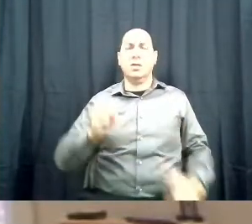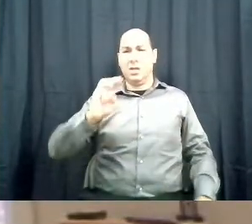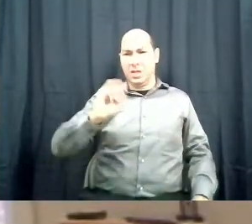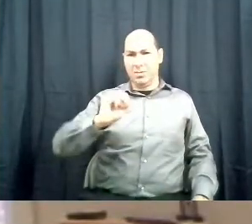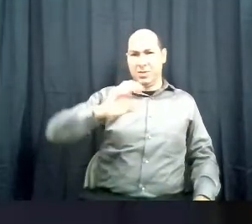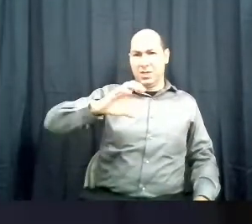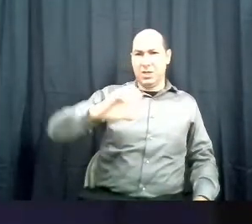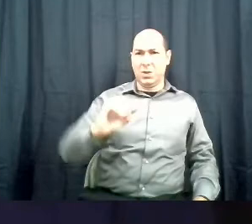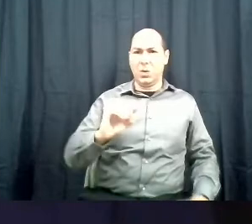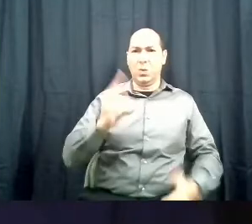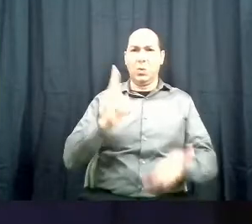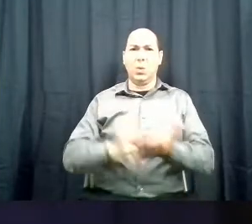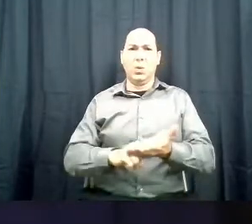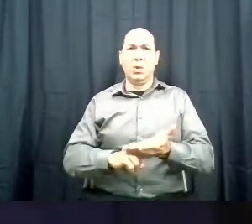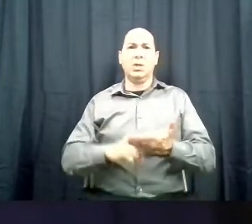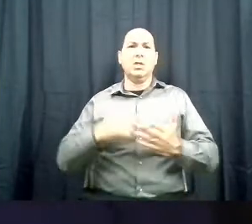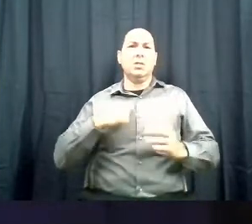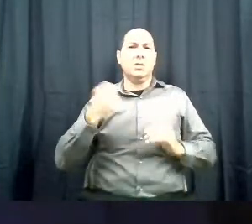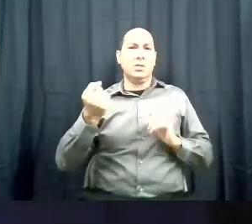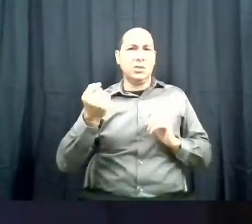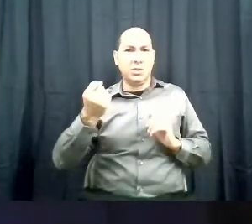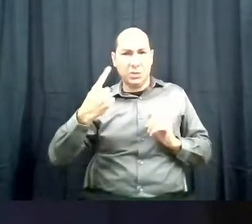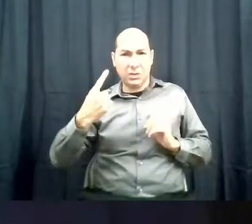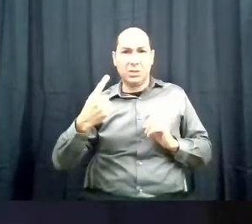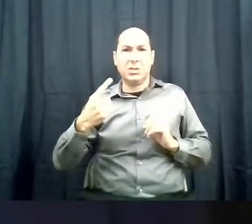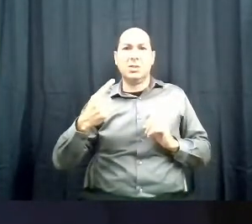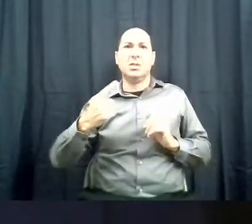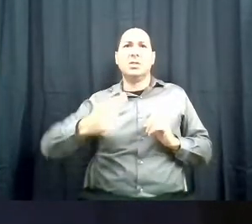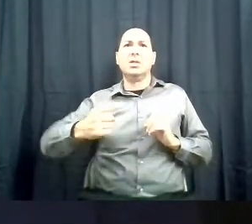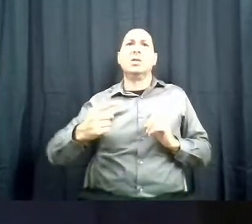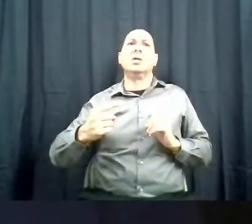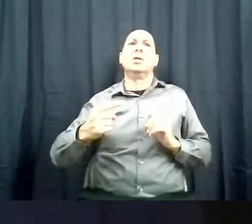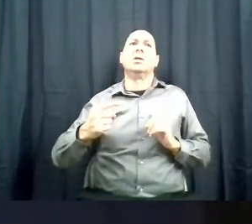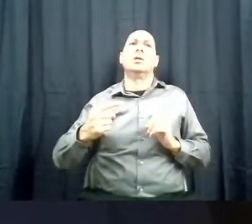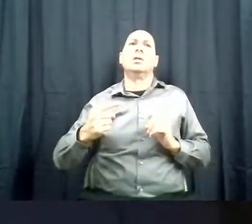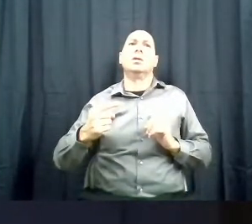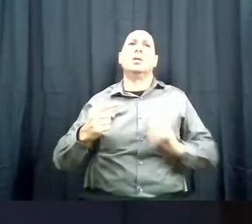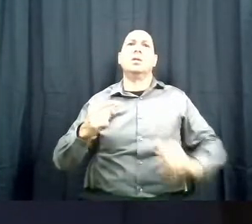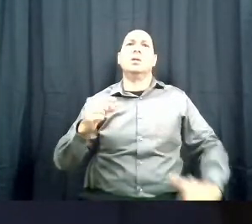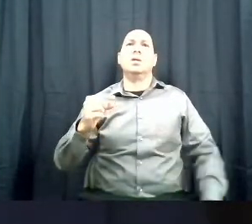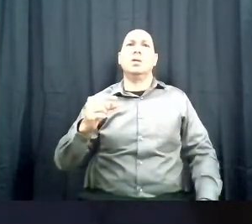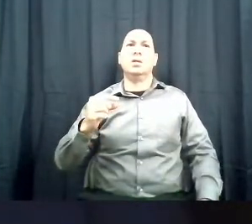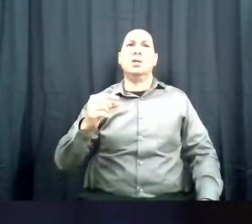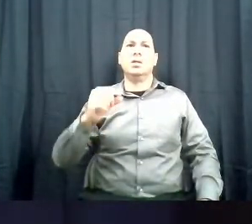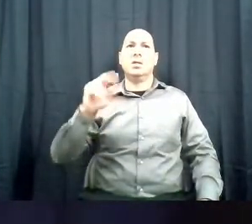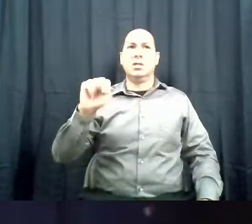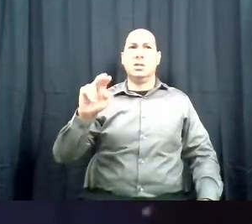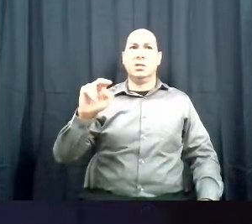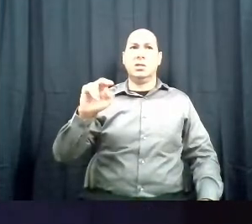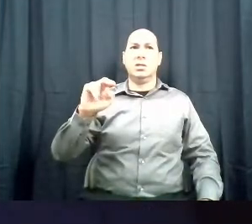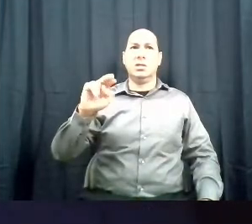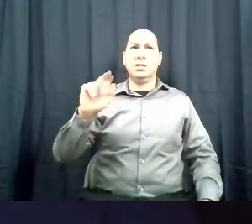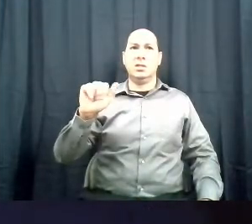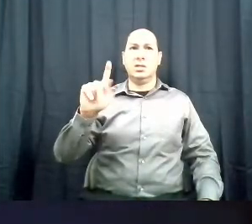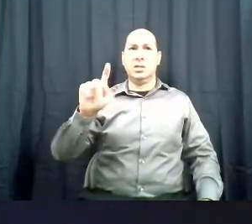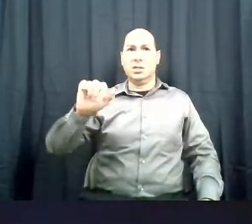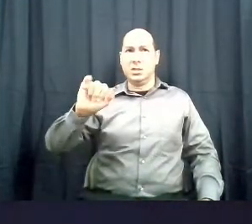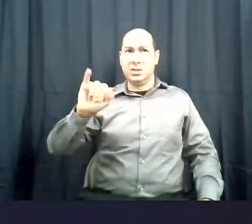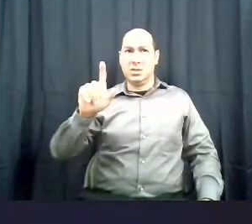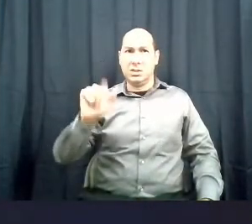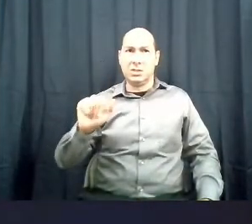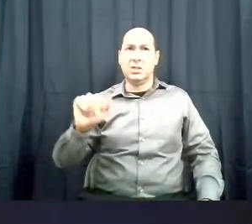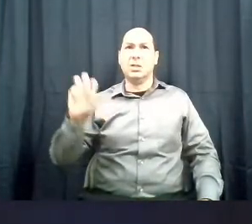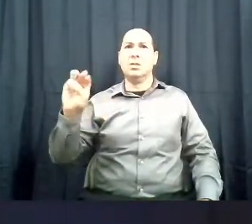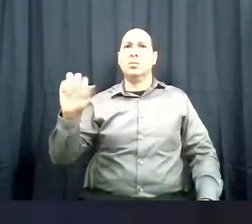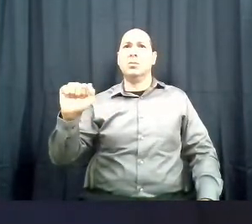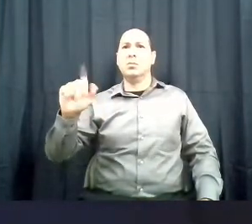contract. And my understanding is that Janorli Maldonado is going to discuss it. Janorli?